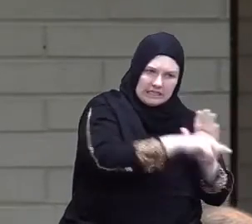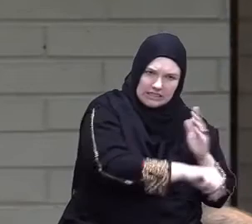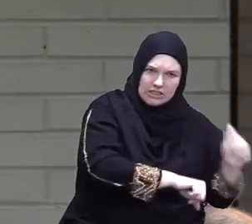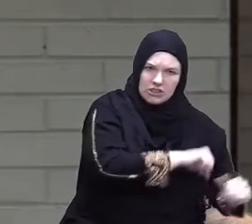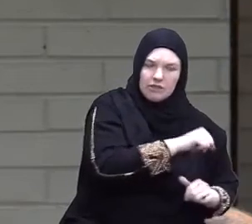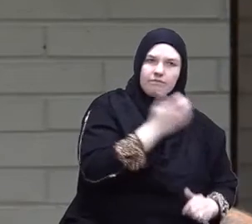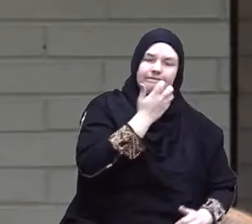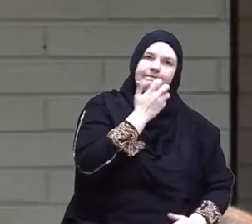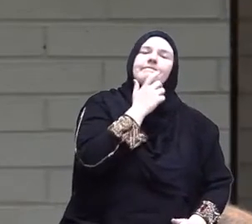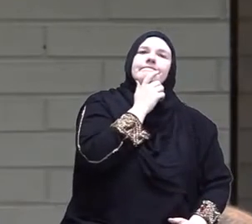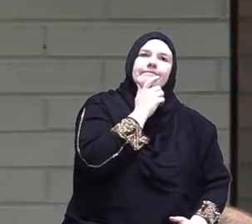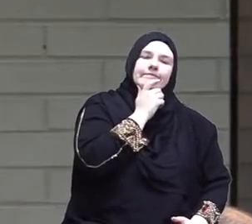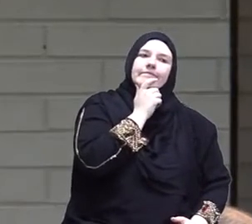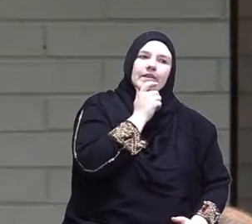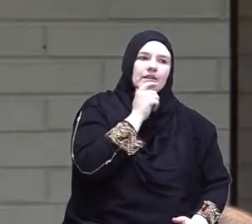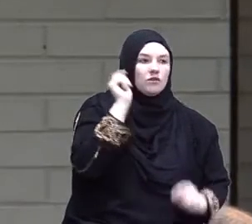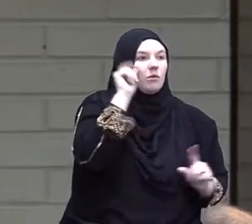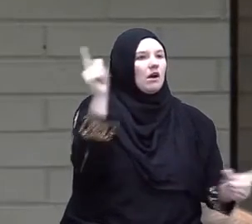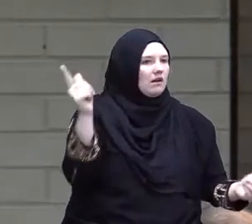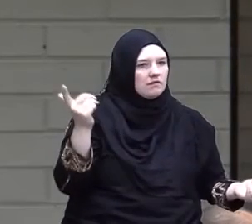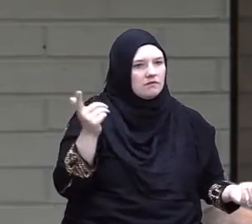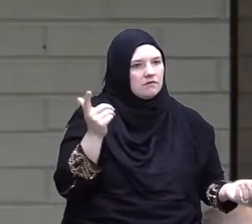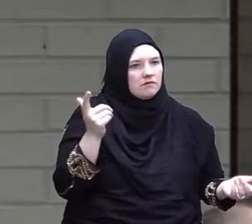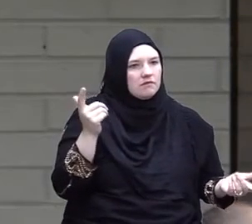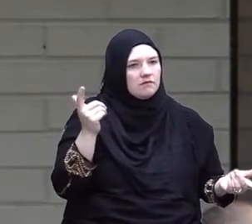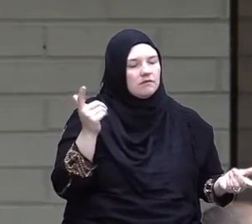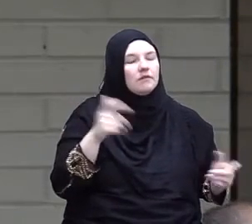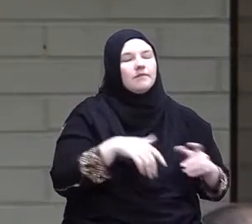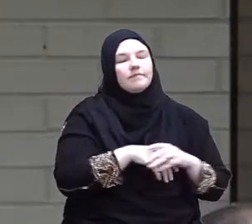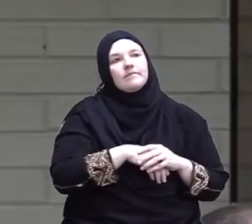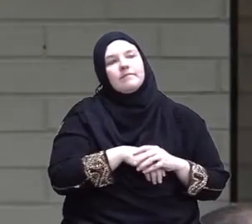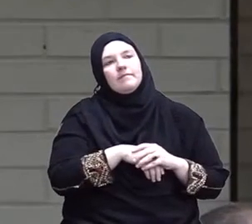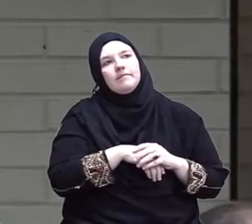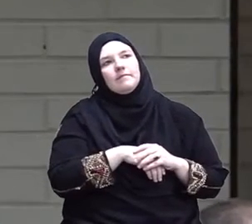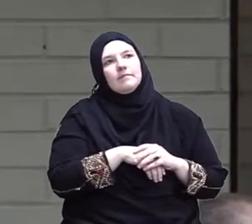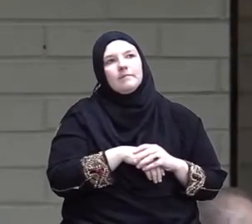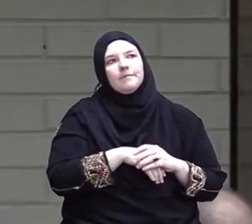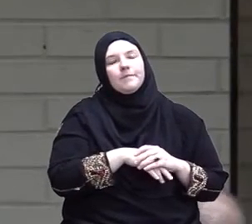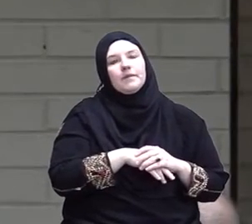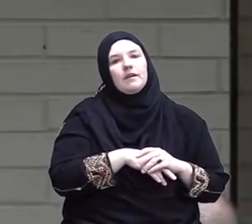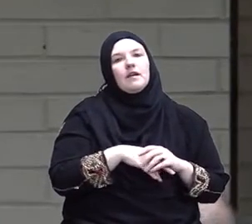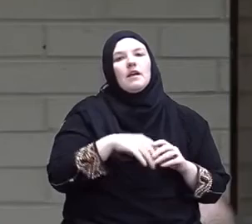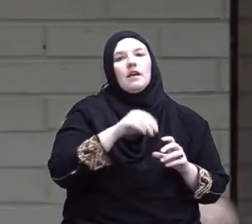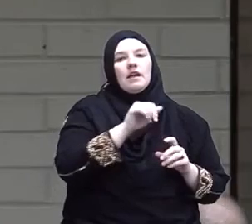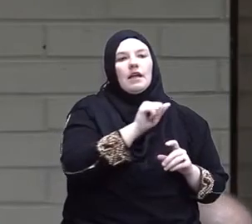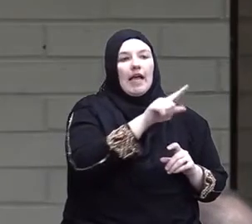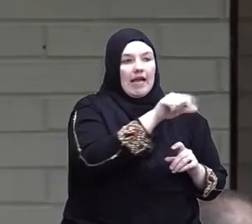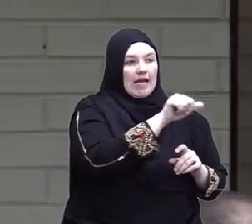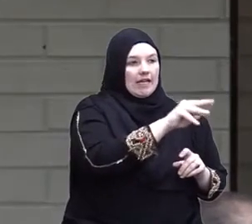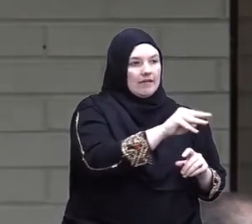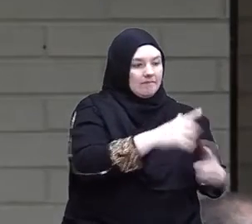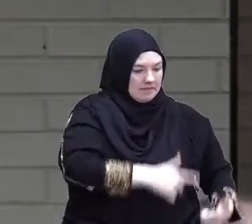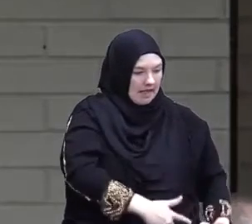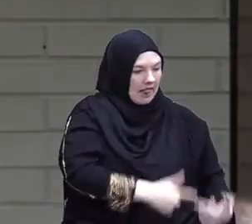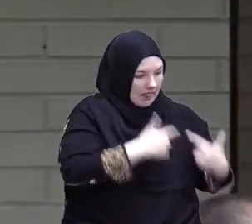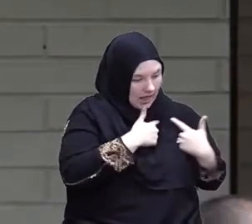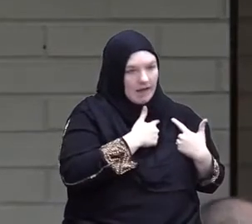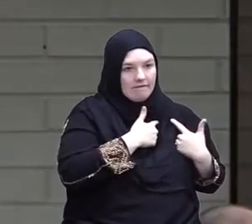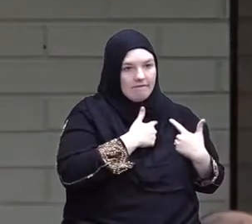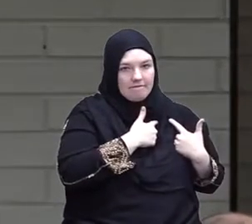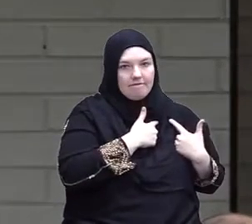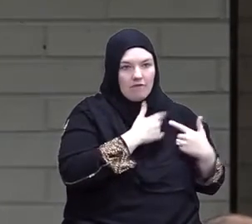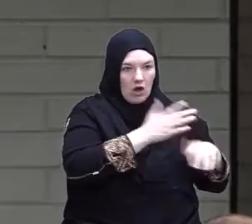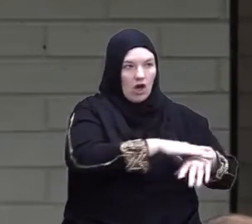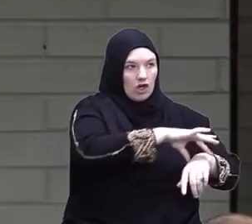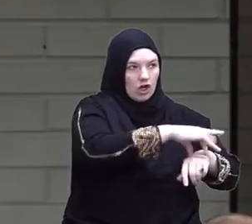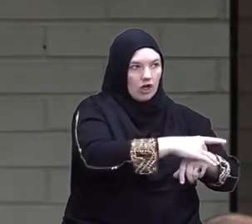earth? Also, most probably, those things were relevant to Adam's life and